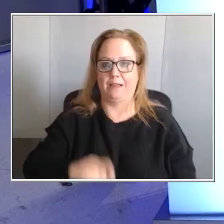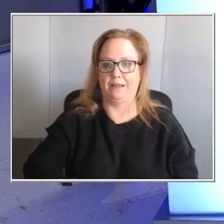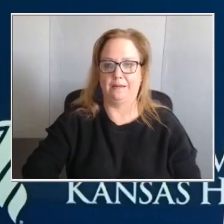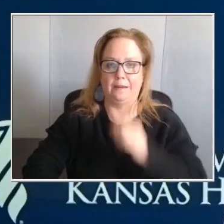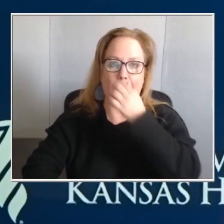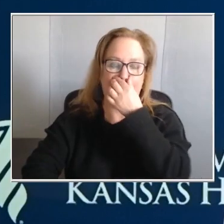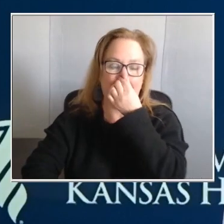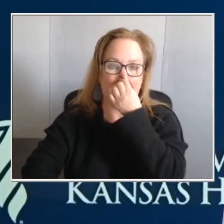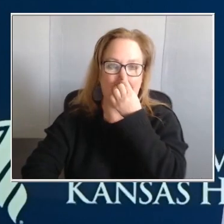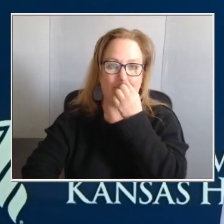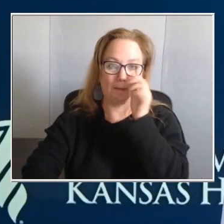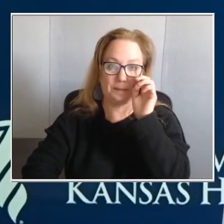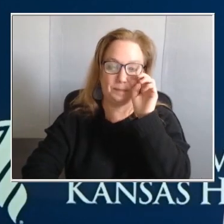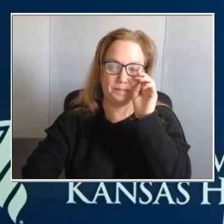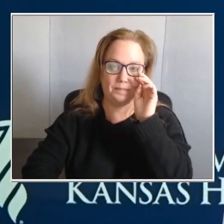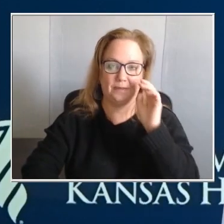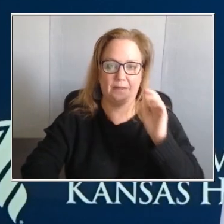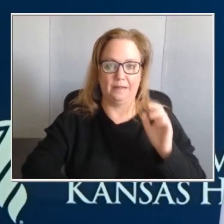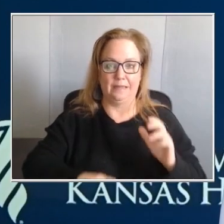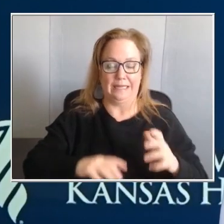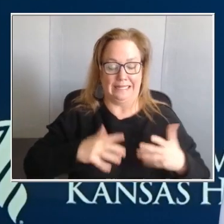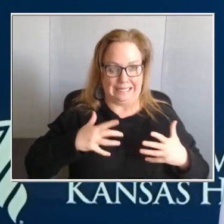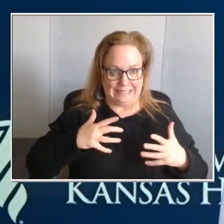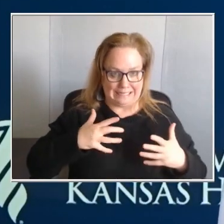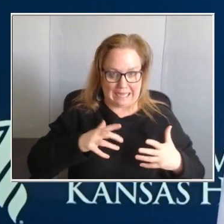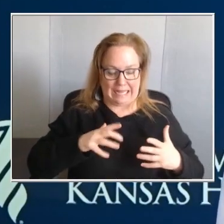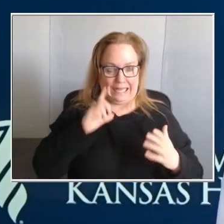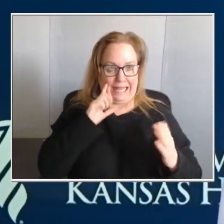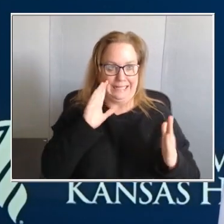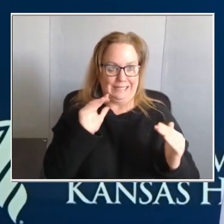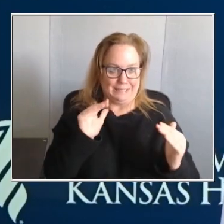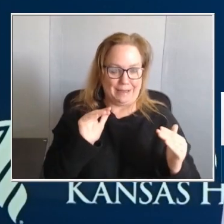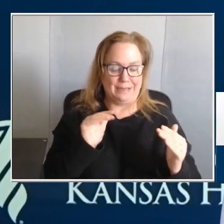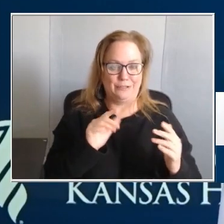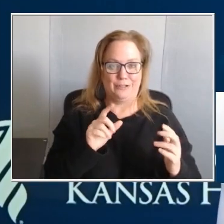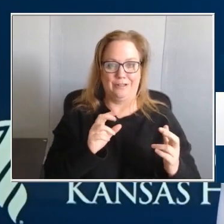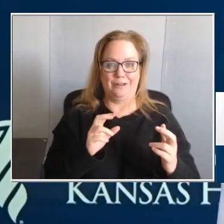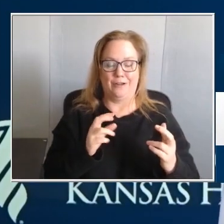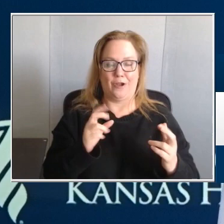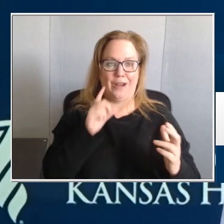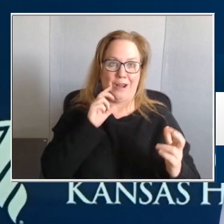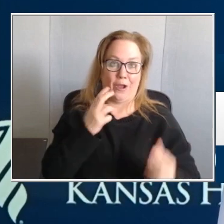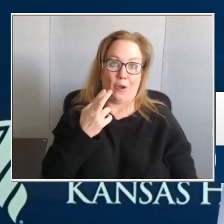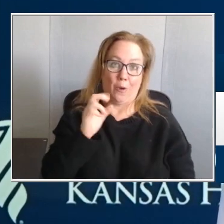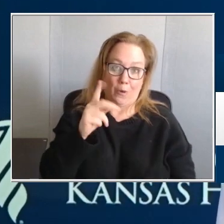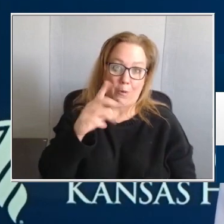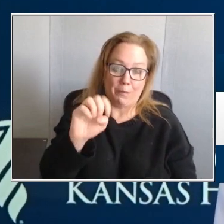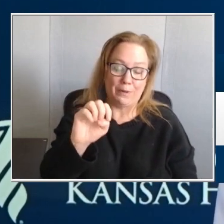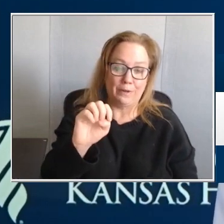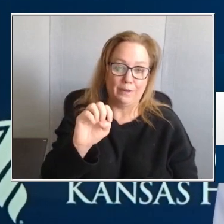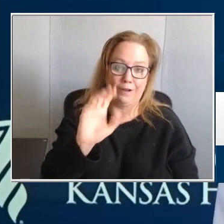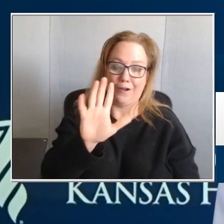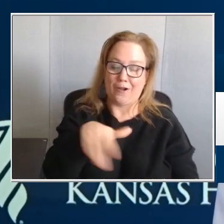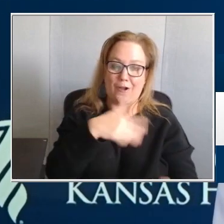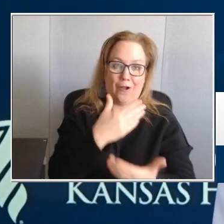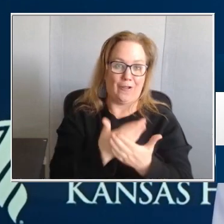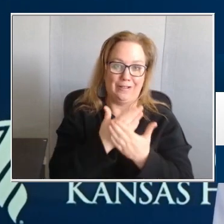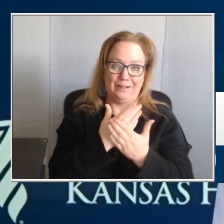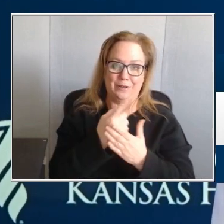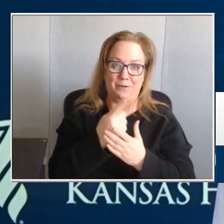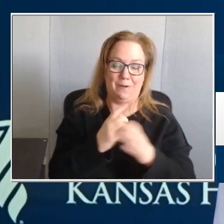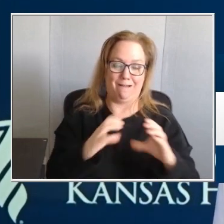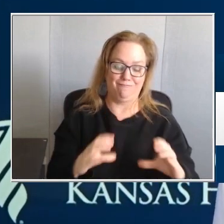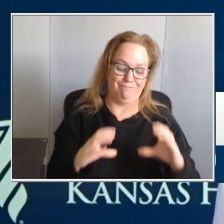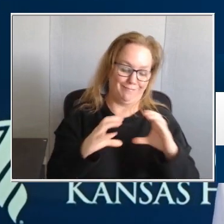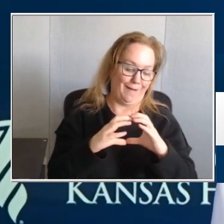It's loaded with anxiety and anticipation and hope. All rolled into one ball,